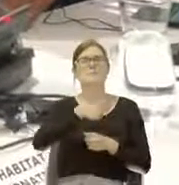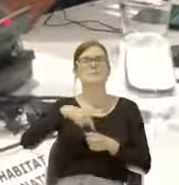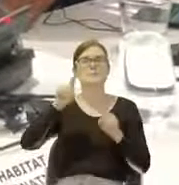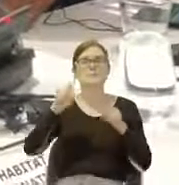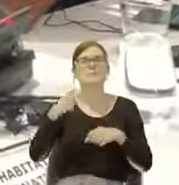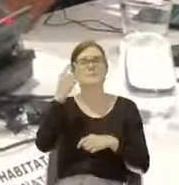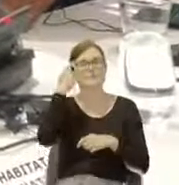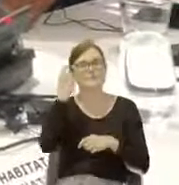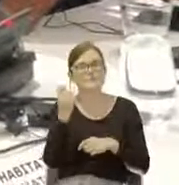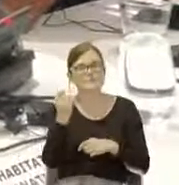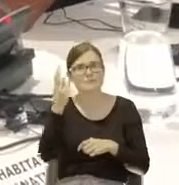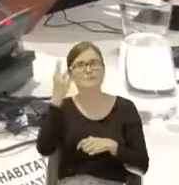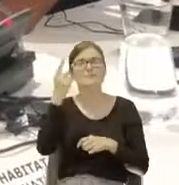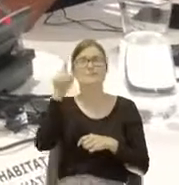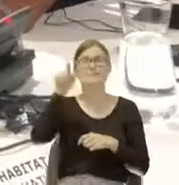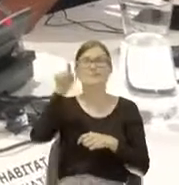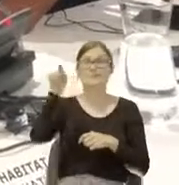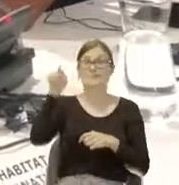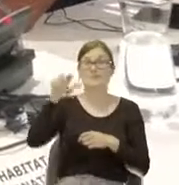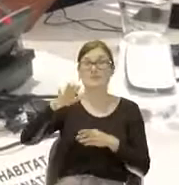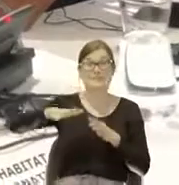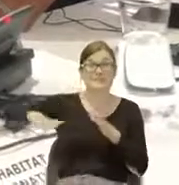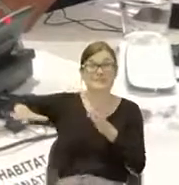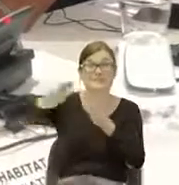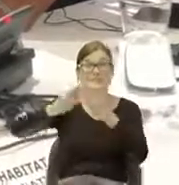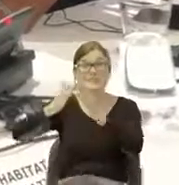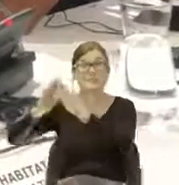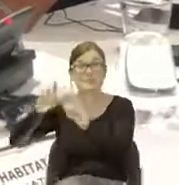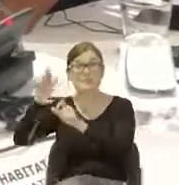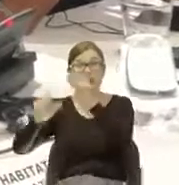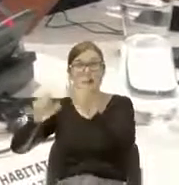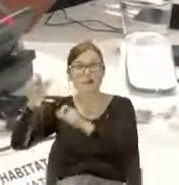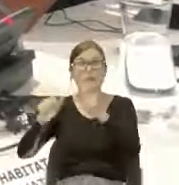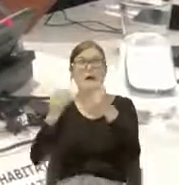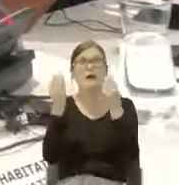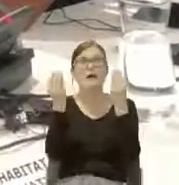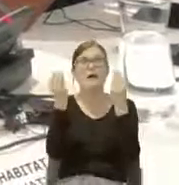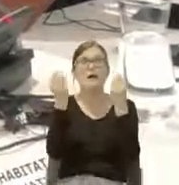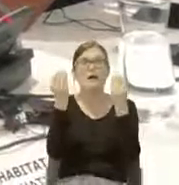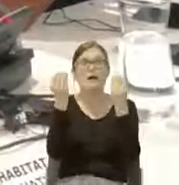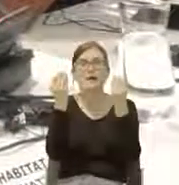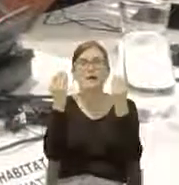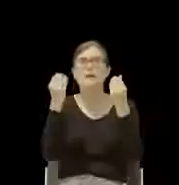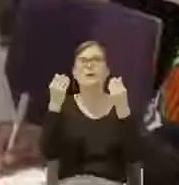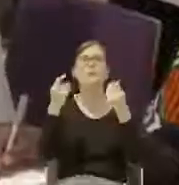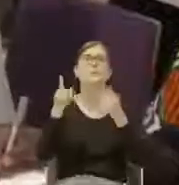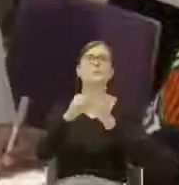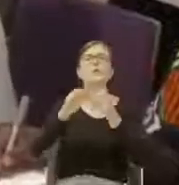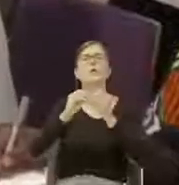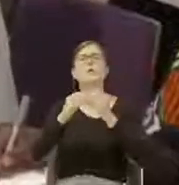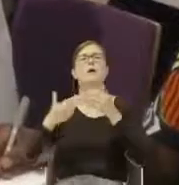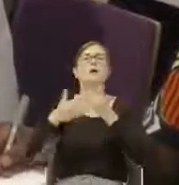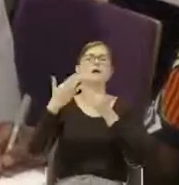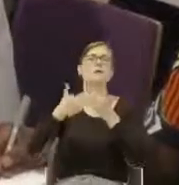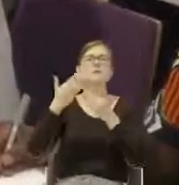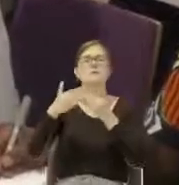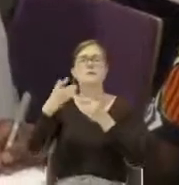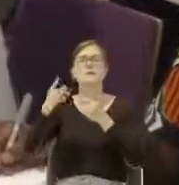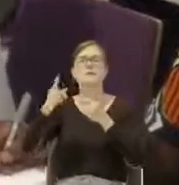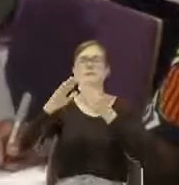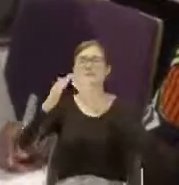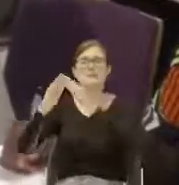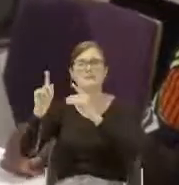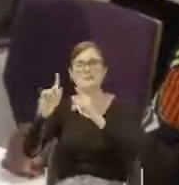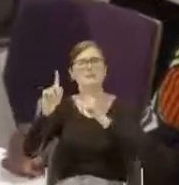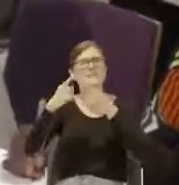buildings, right? So the work that we have done together, I think, will mark our agenda for the future. And I am very happy